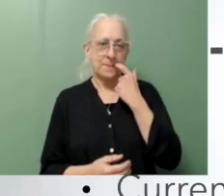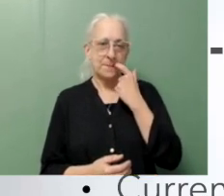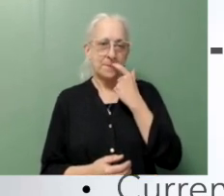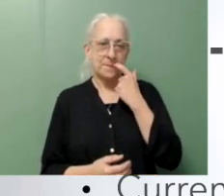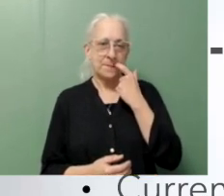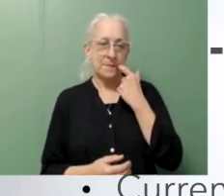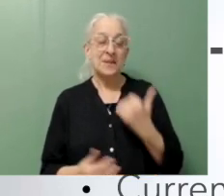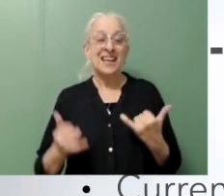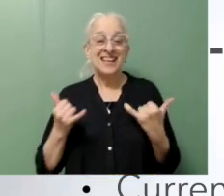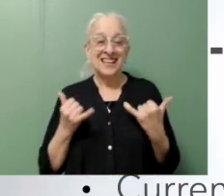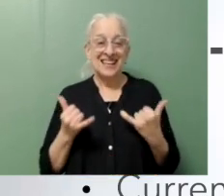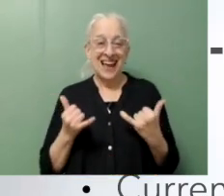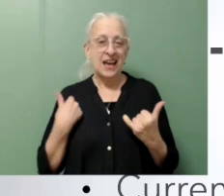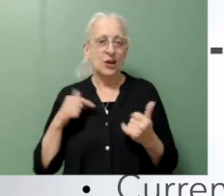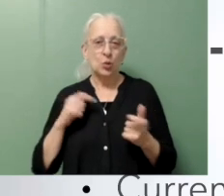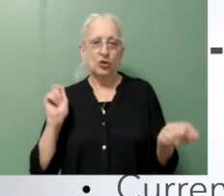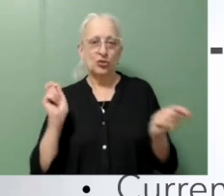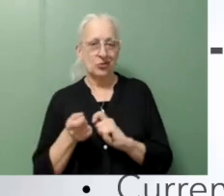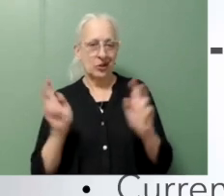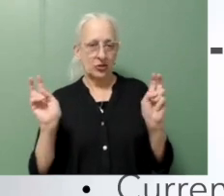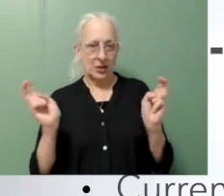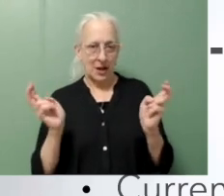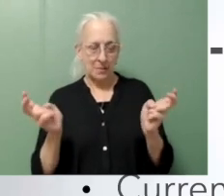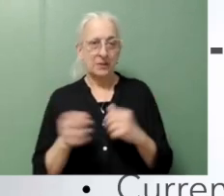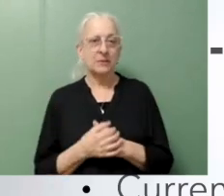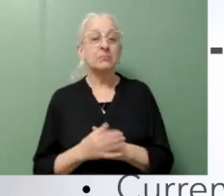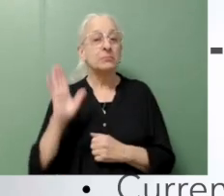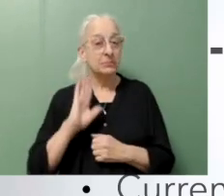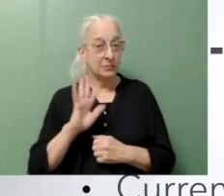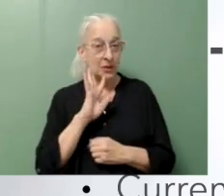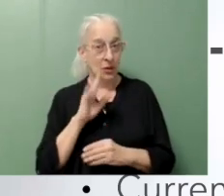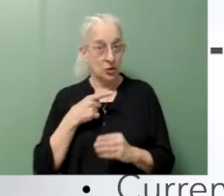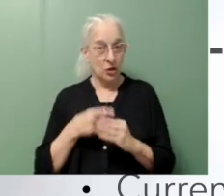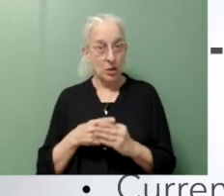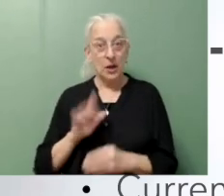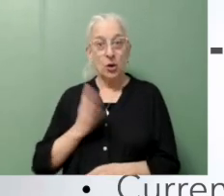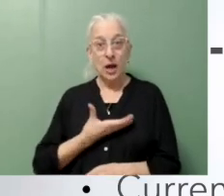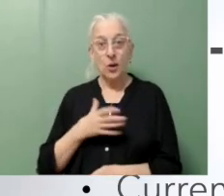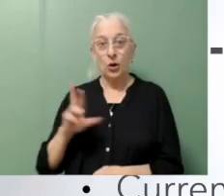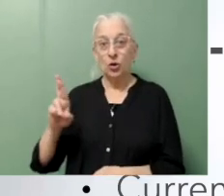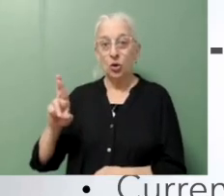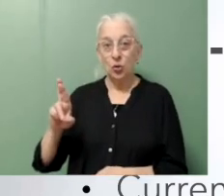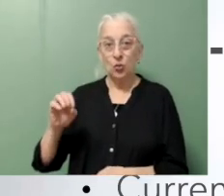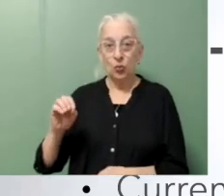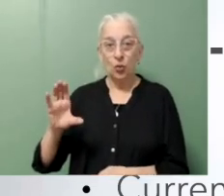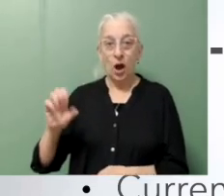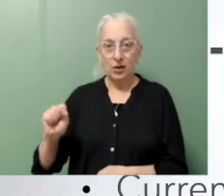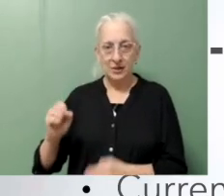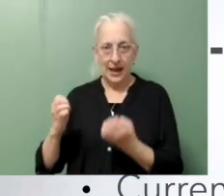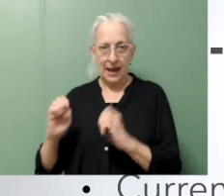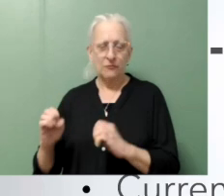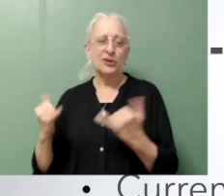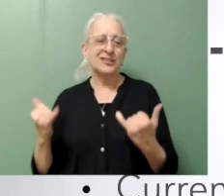So we will now shift gears a bit and go from speaking on our CT Rocks efforts towards zero emission heavy